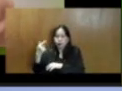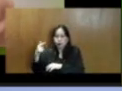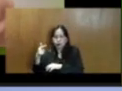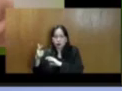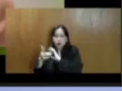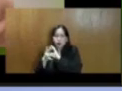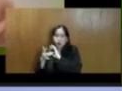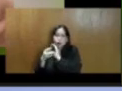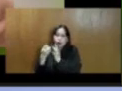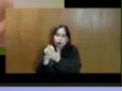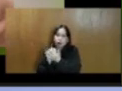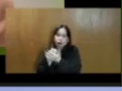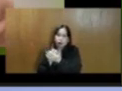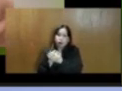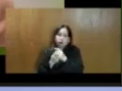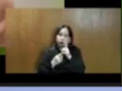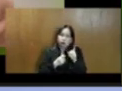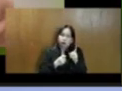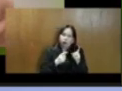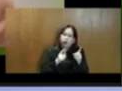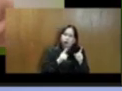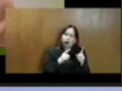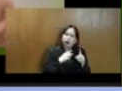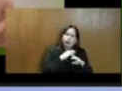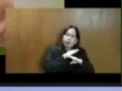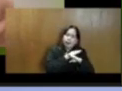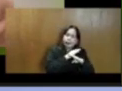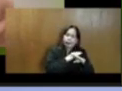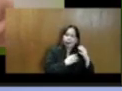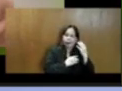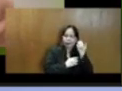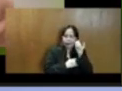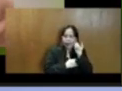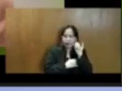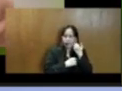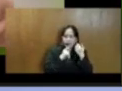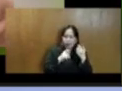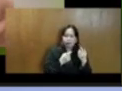what skills and training gaps must be addressed to prepare workers for this?